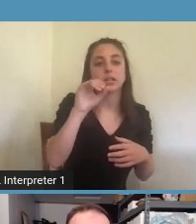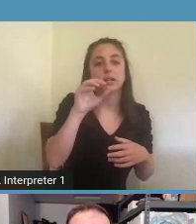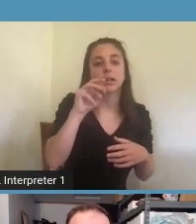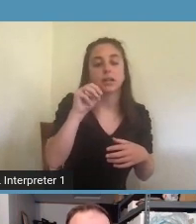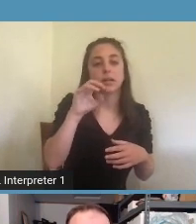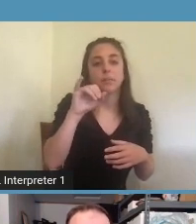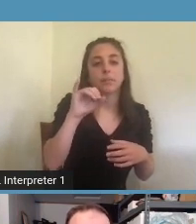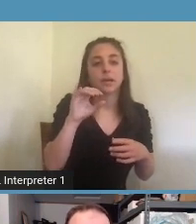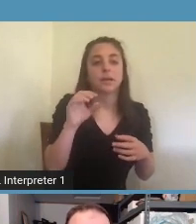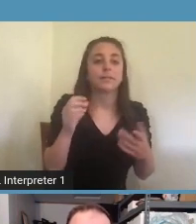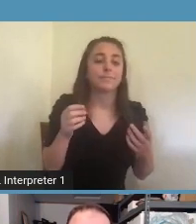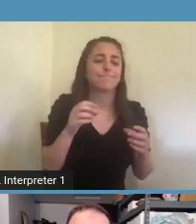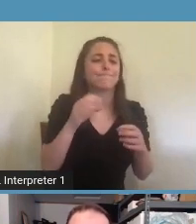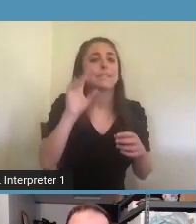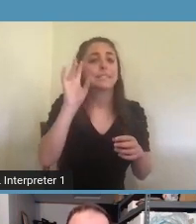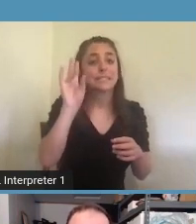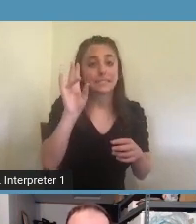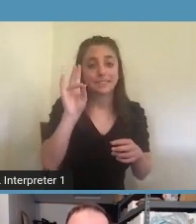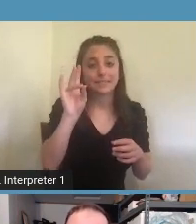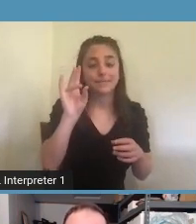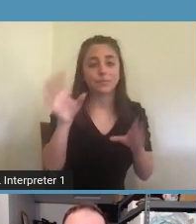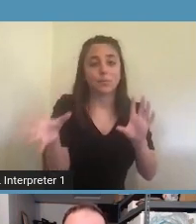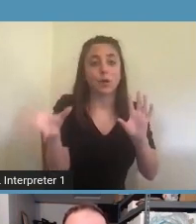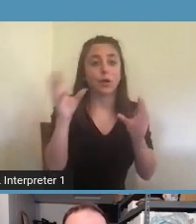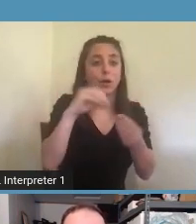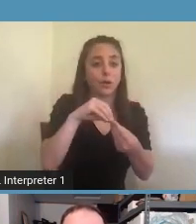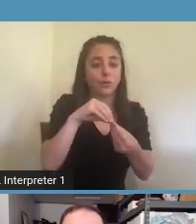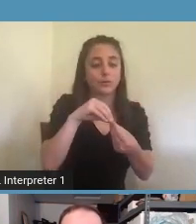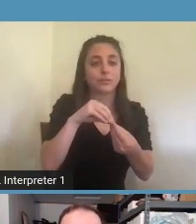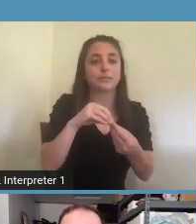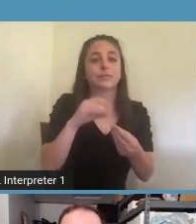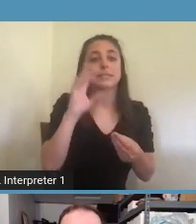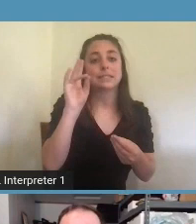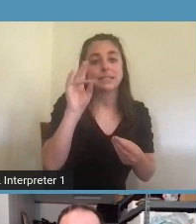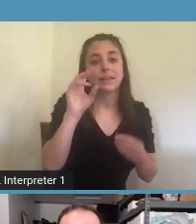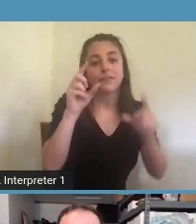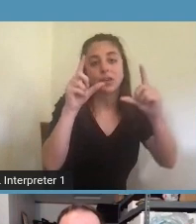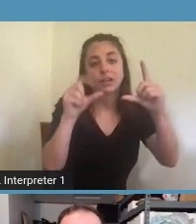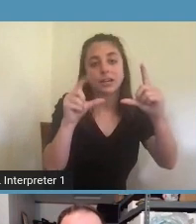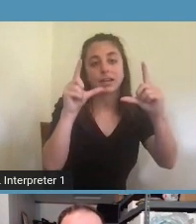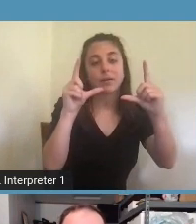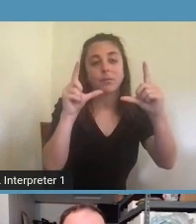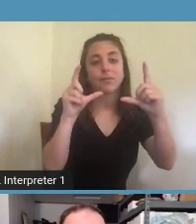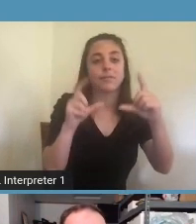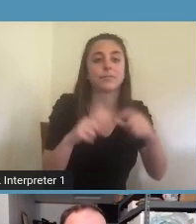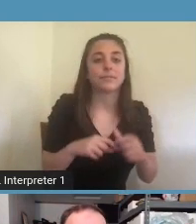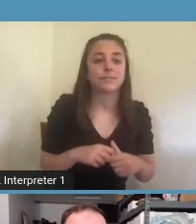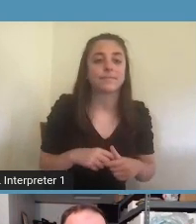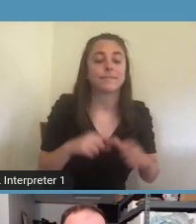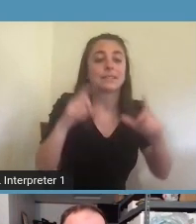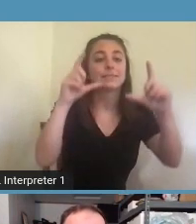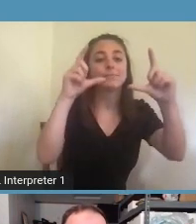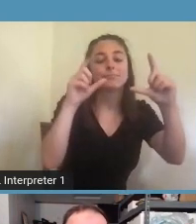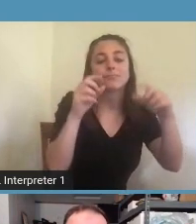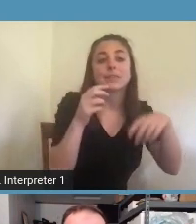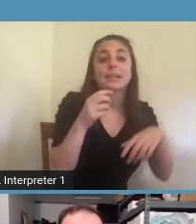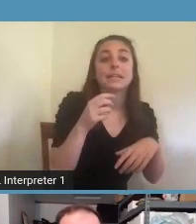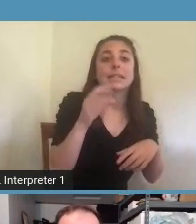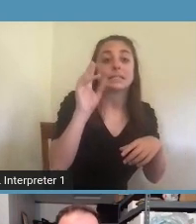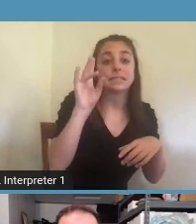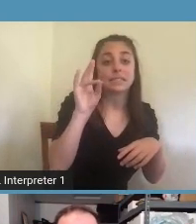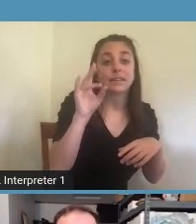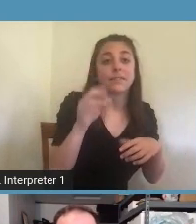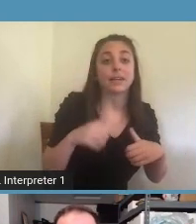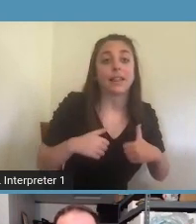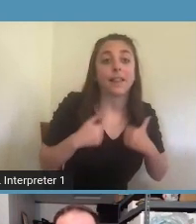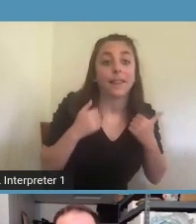7 different cameras, and this is a frame grab from each one of those. So I had 7 live video feeds, and I could just